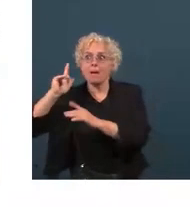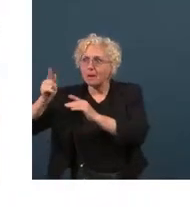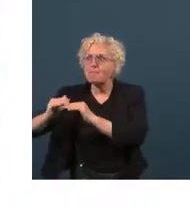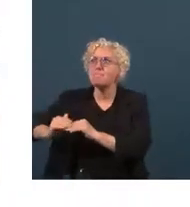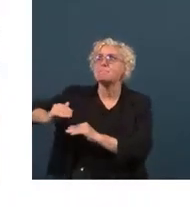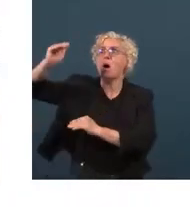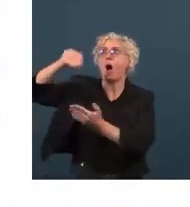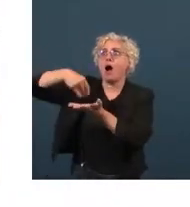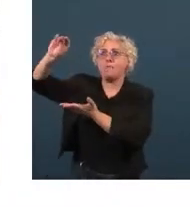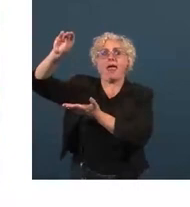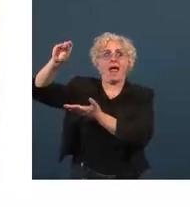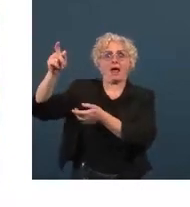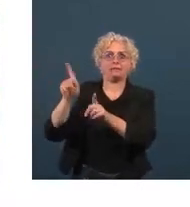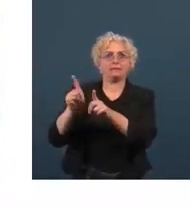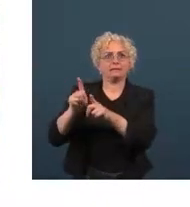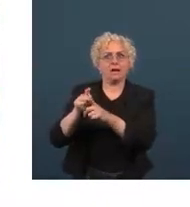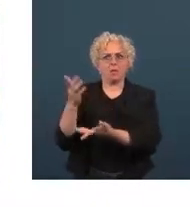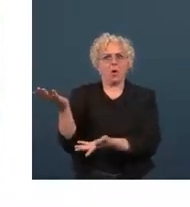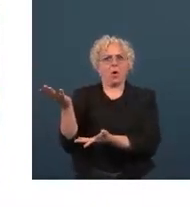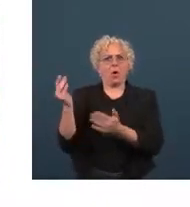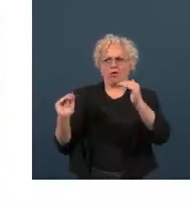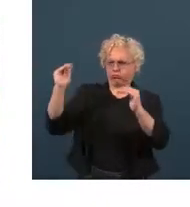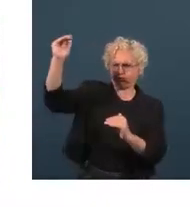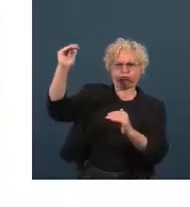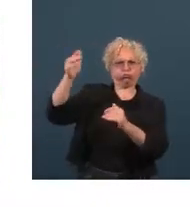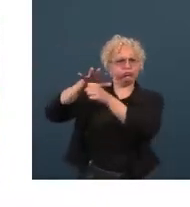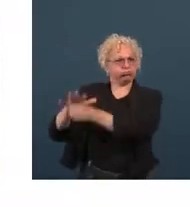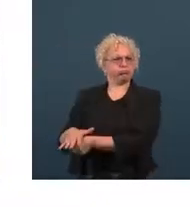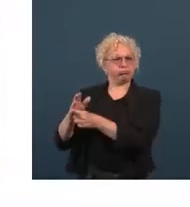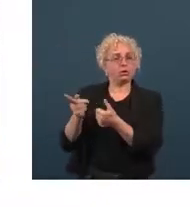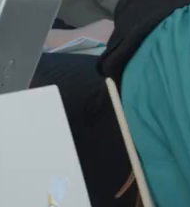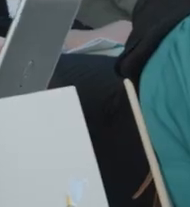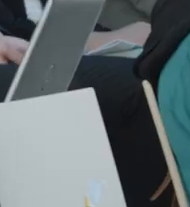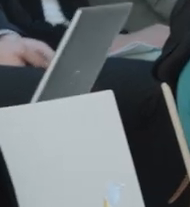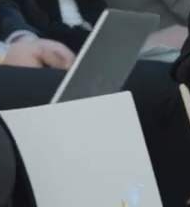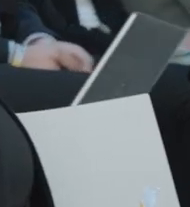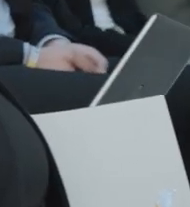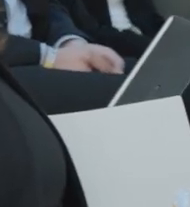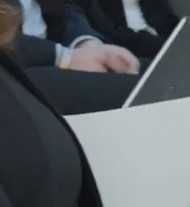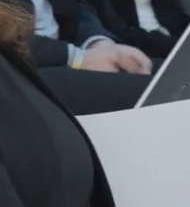Testimony of two women in court is equal to testimony of one man.